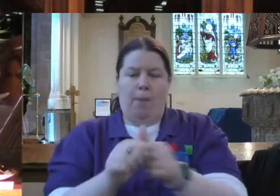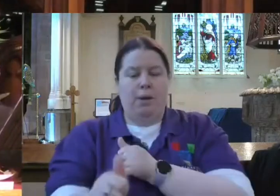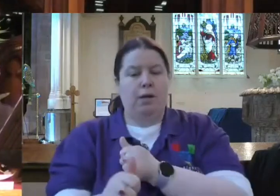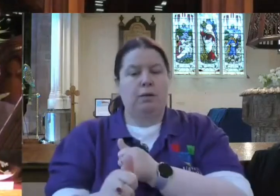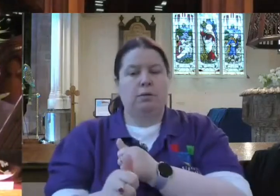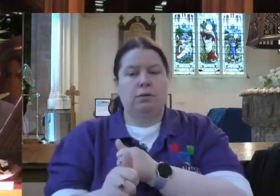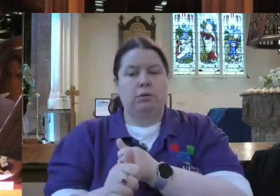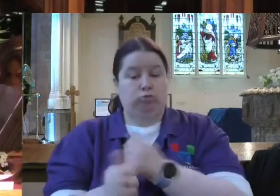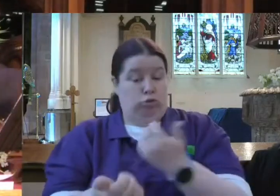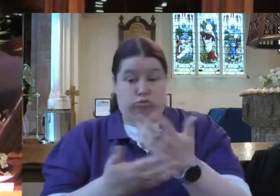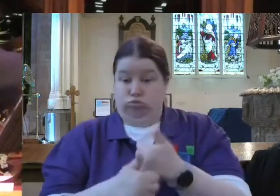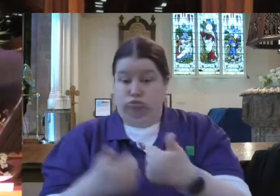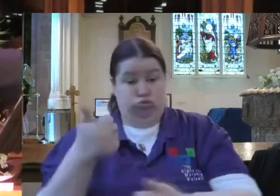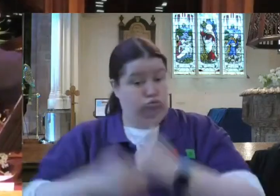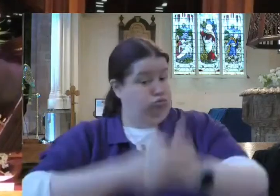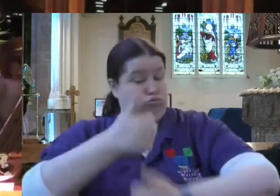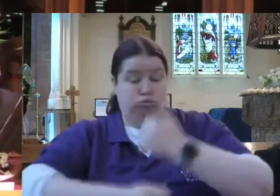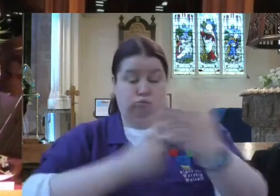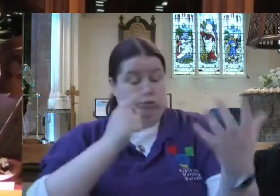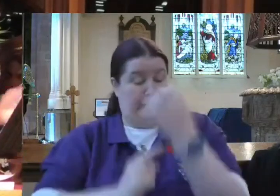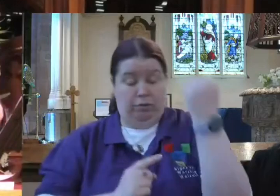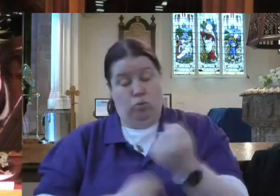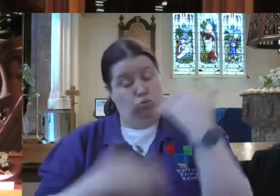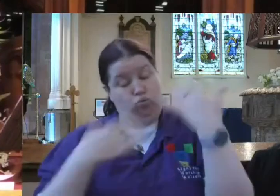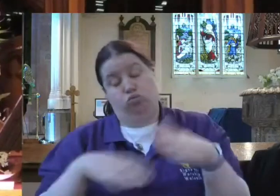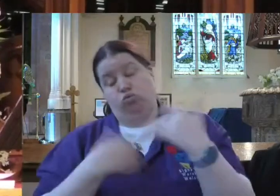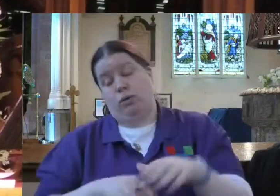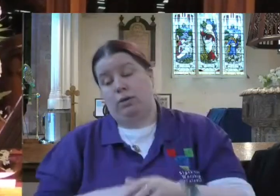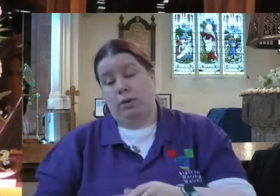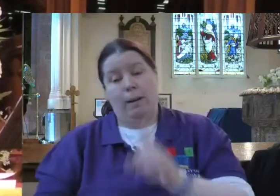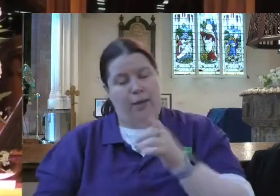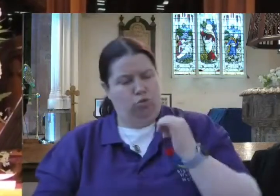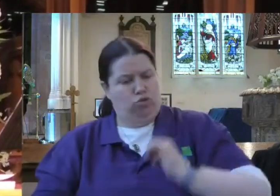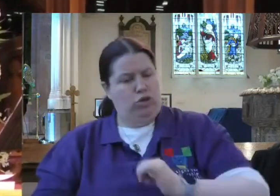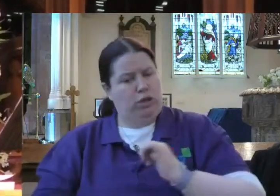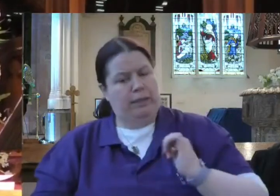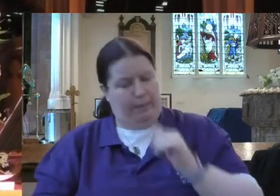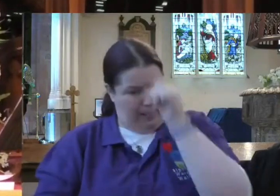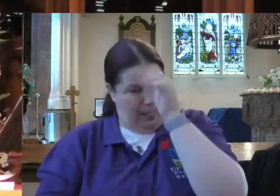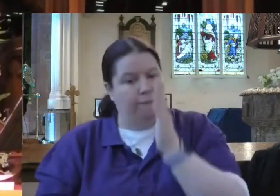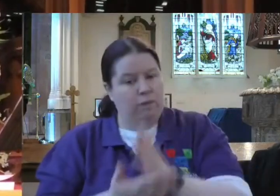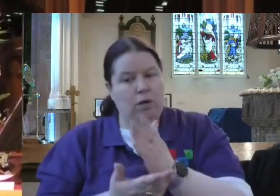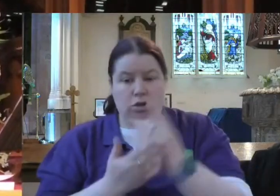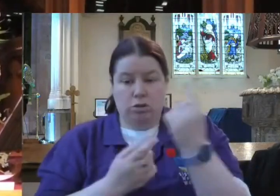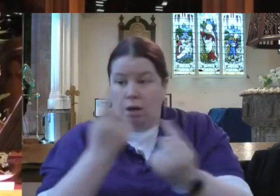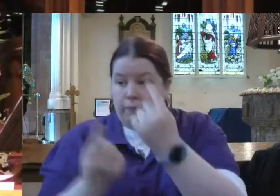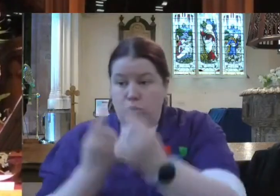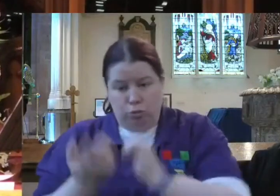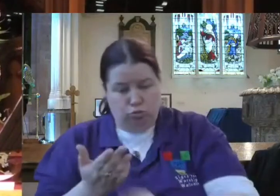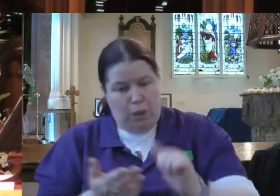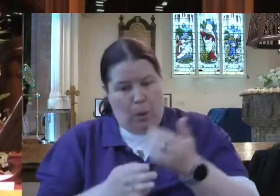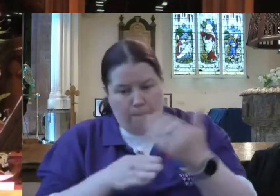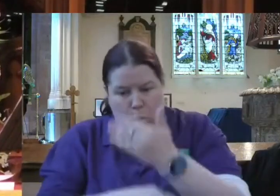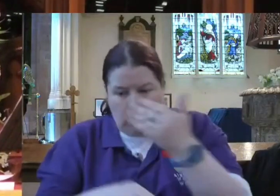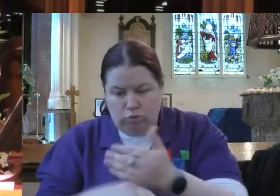the company became really, really successful. And because they were Christians, they believed in employing their staff in the right sort of way.